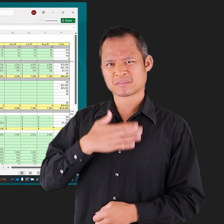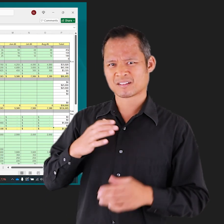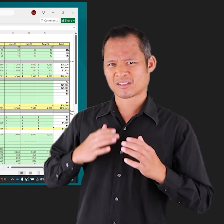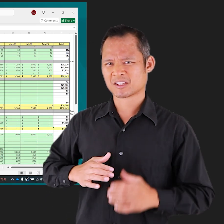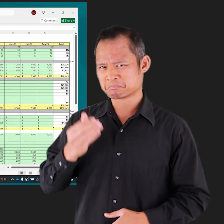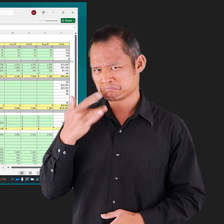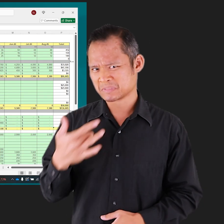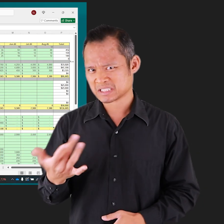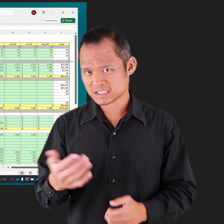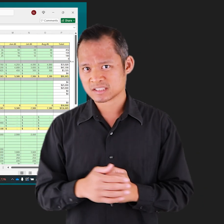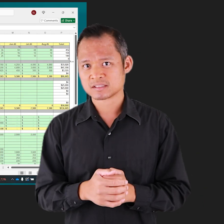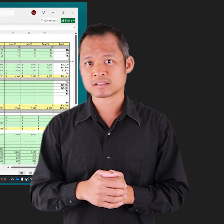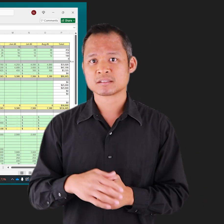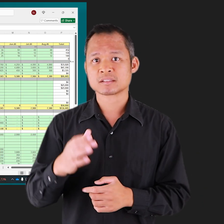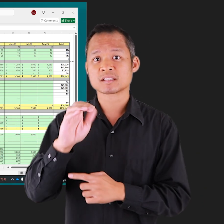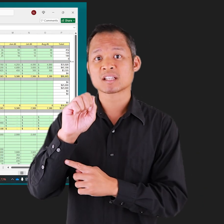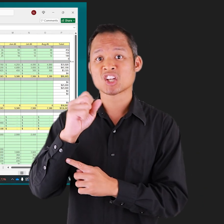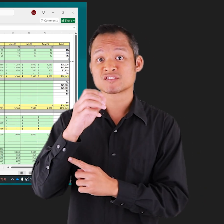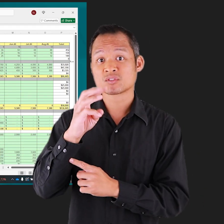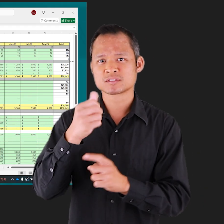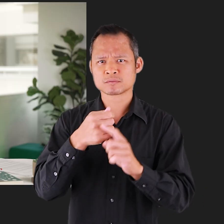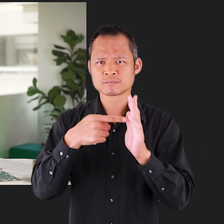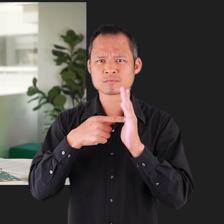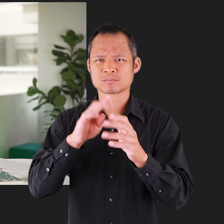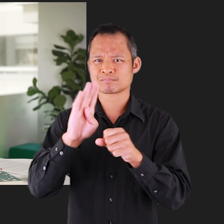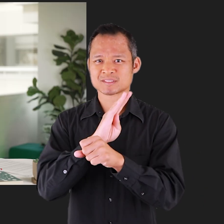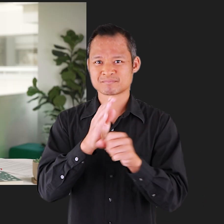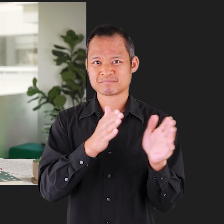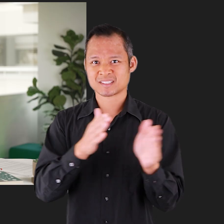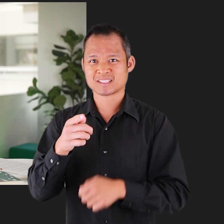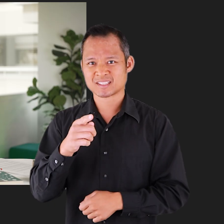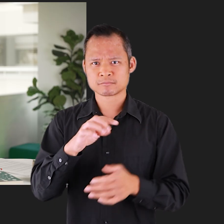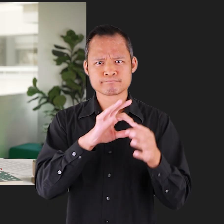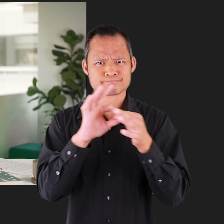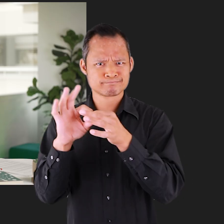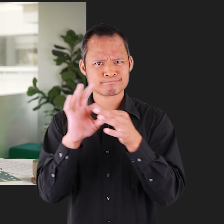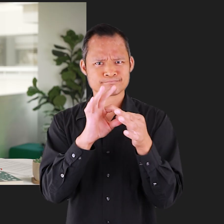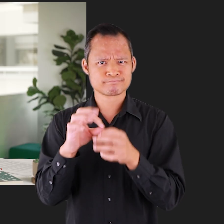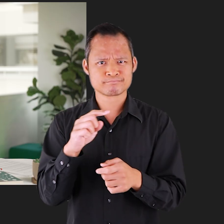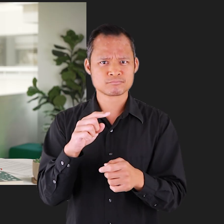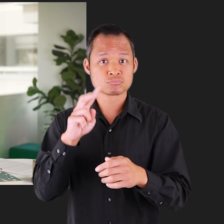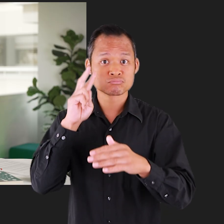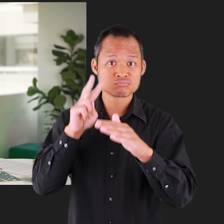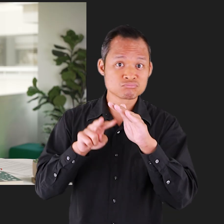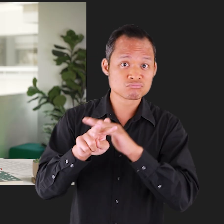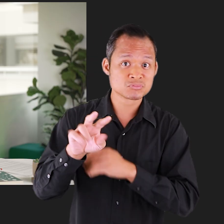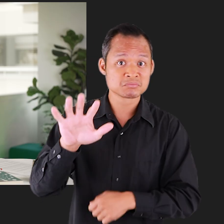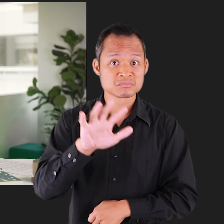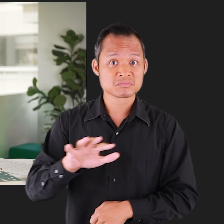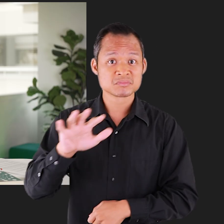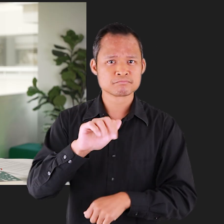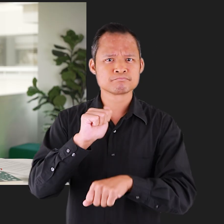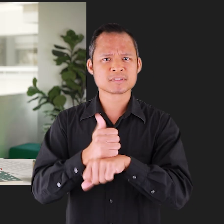with an average, which is what I get most of my clients to do. A cash flow is a reflection of your business plan. They